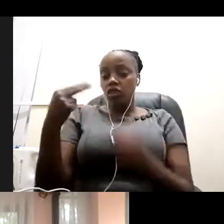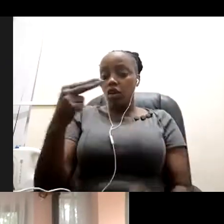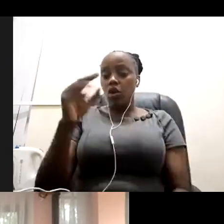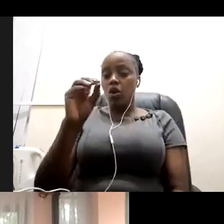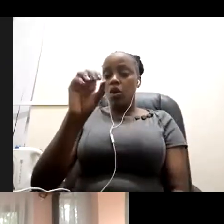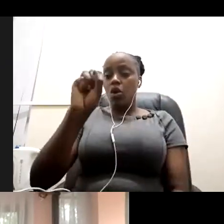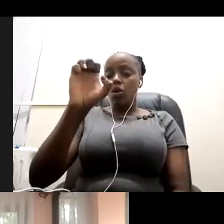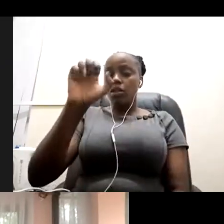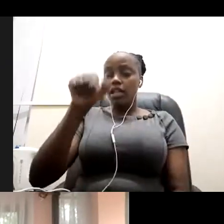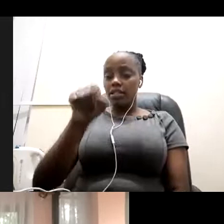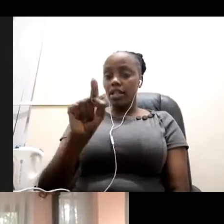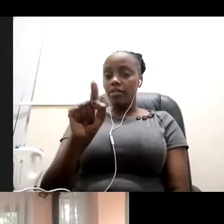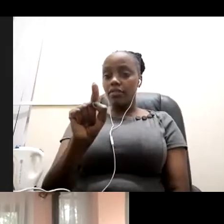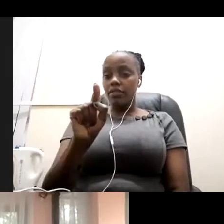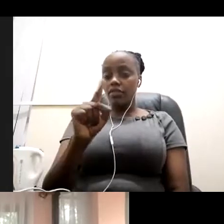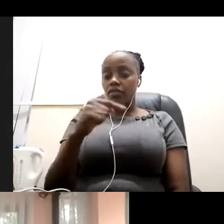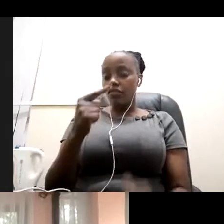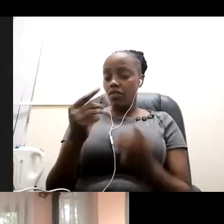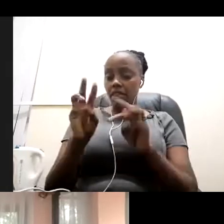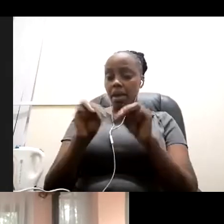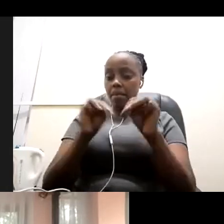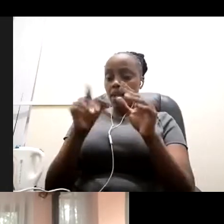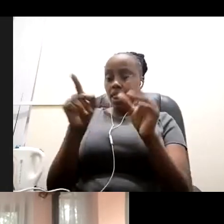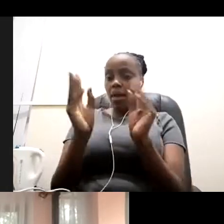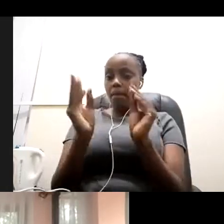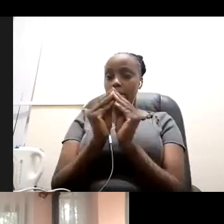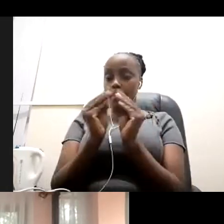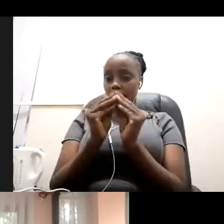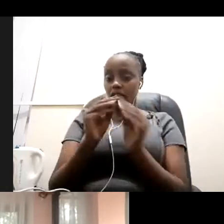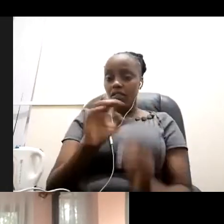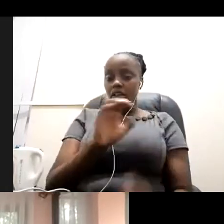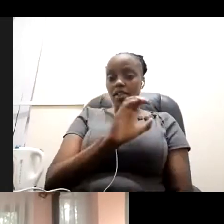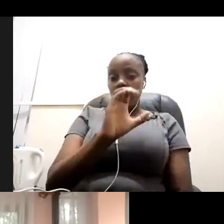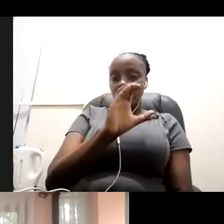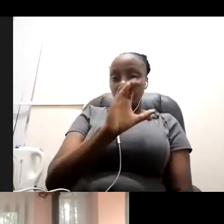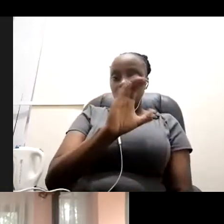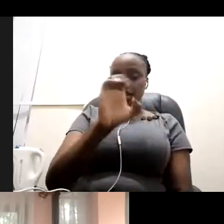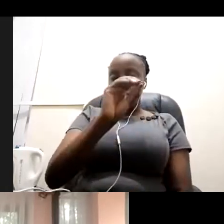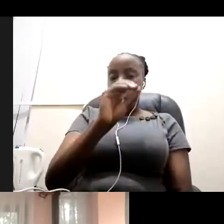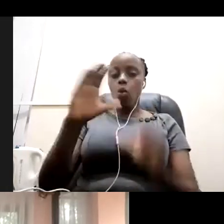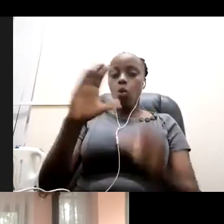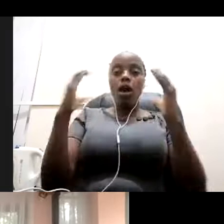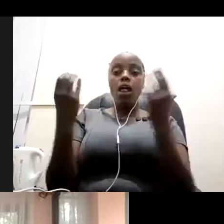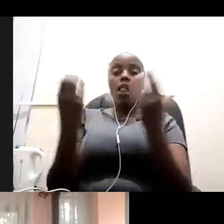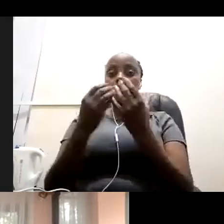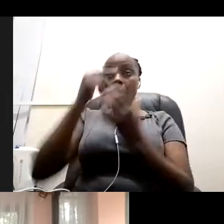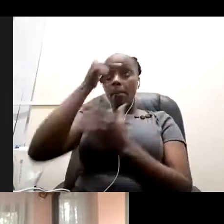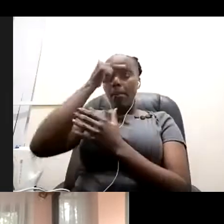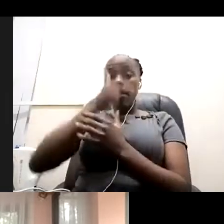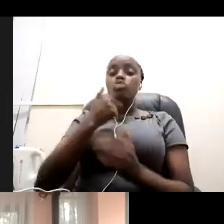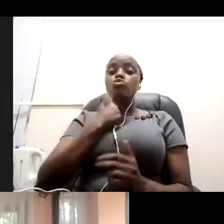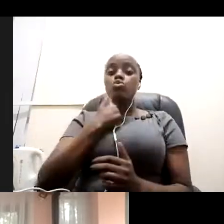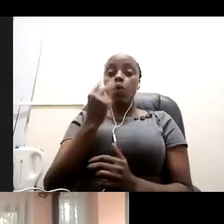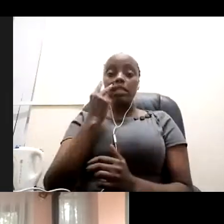real moderator of the meeting, the Chief Executive Officer of the World Blind Union. One thing, I see that